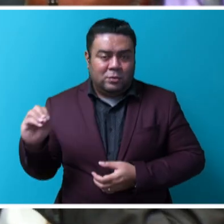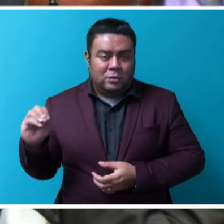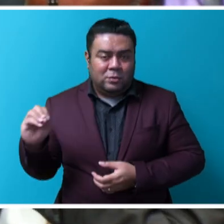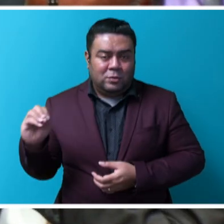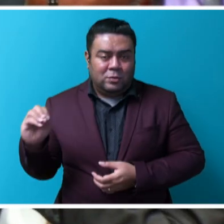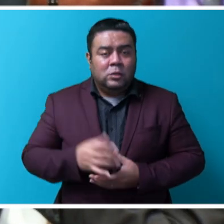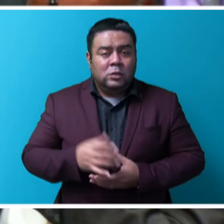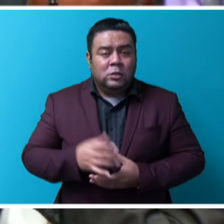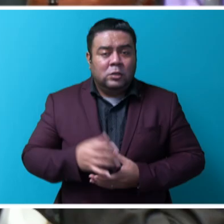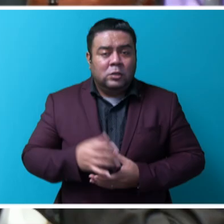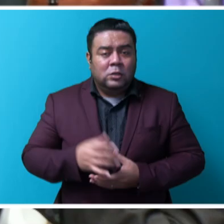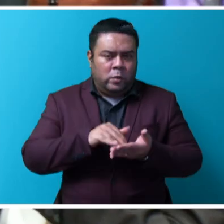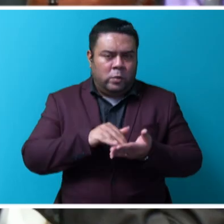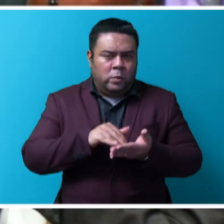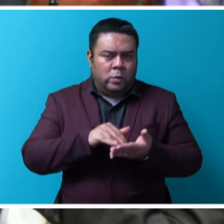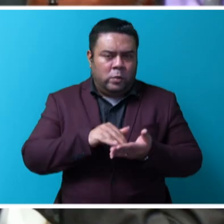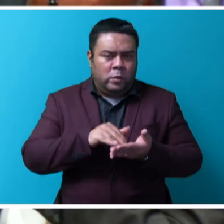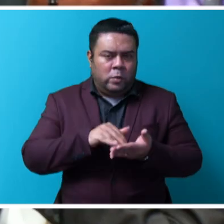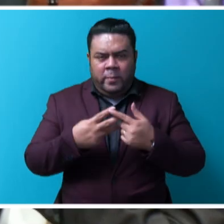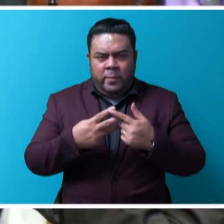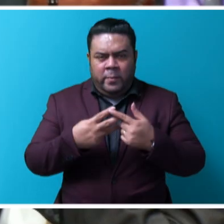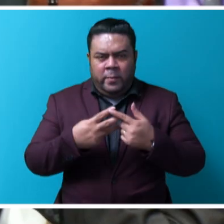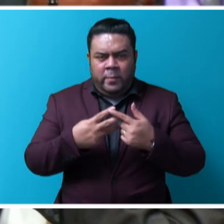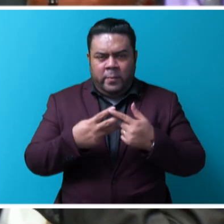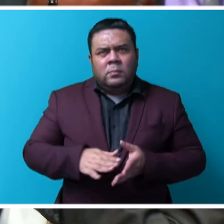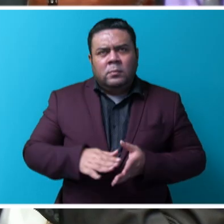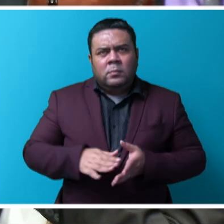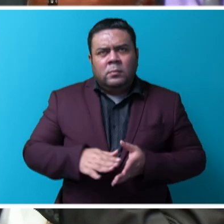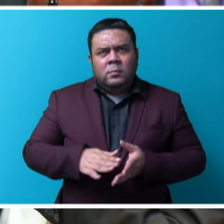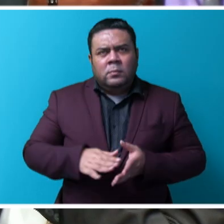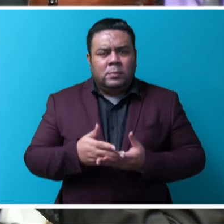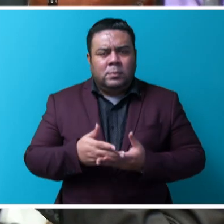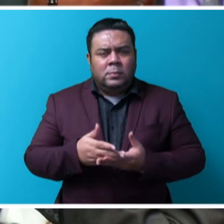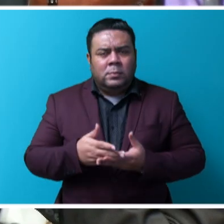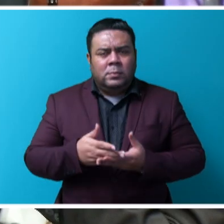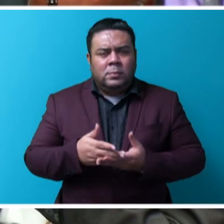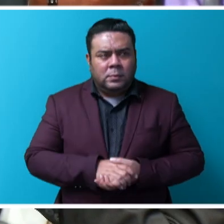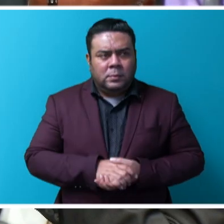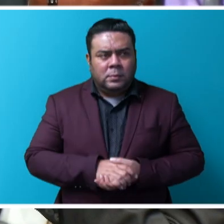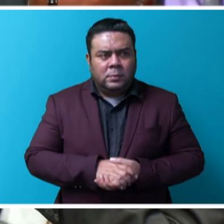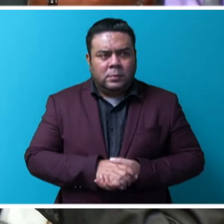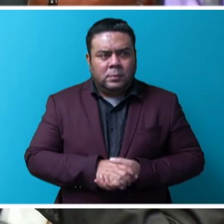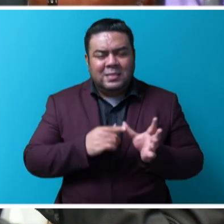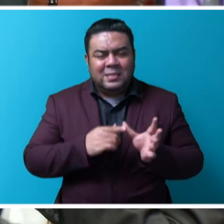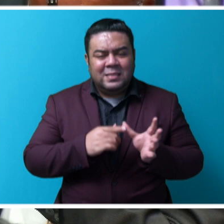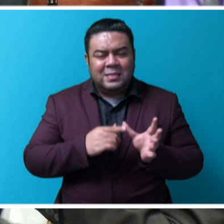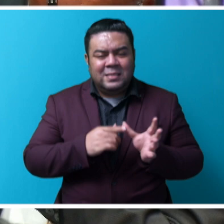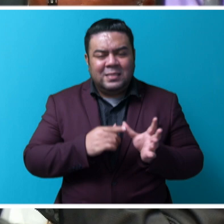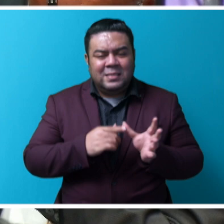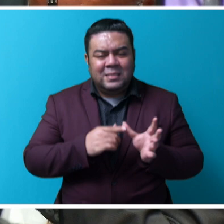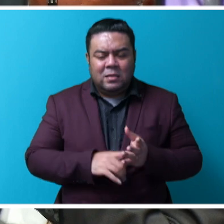about 3,500 households in the Northern Division and will be implemented in partnership with the International Fund